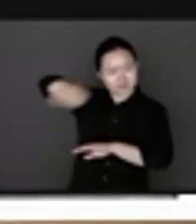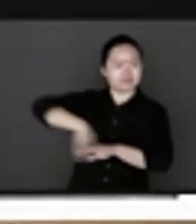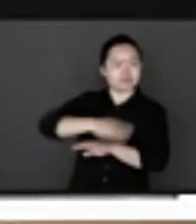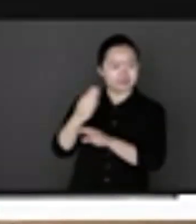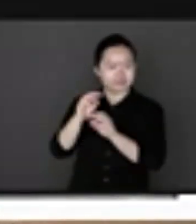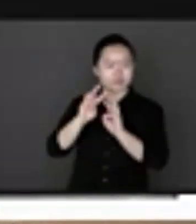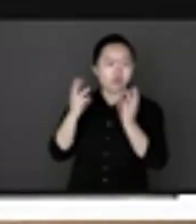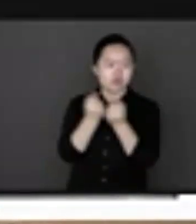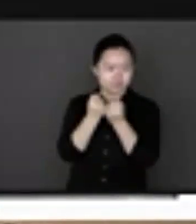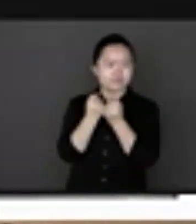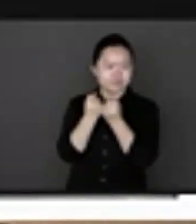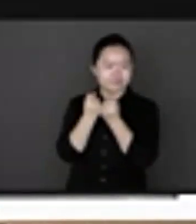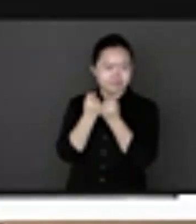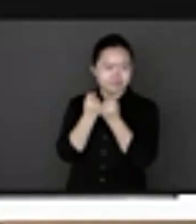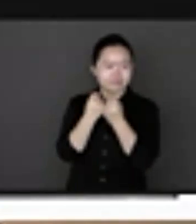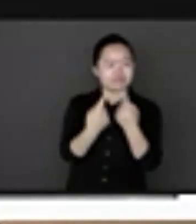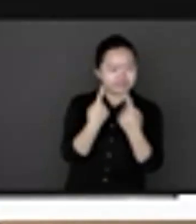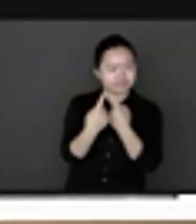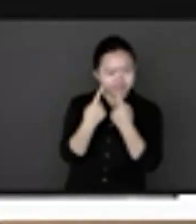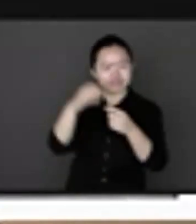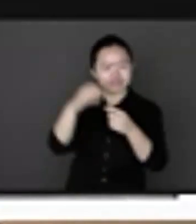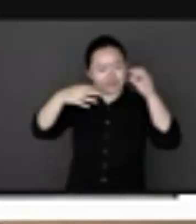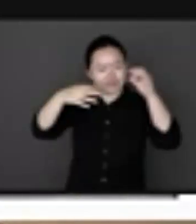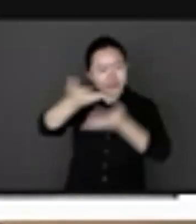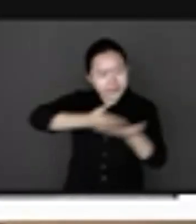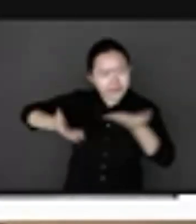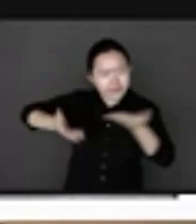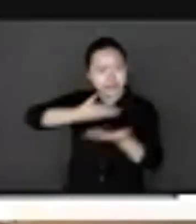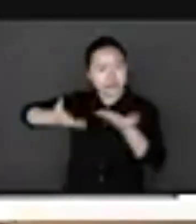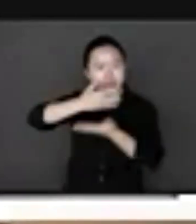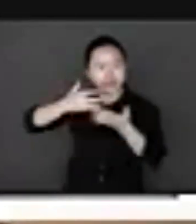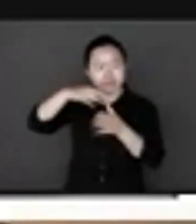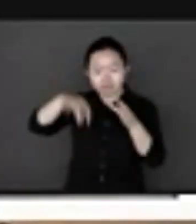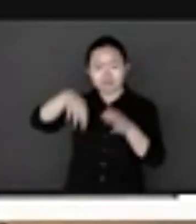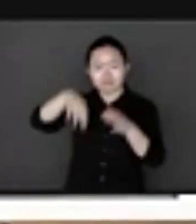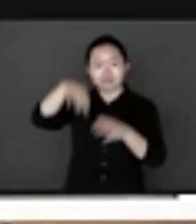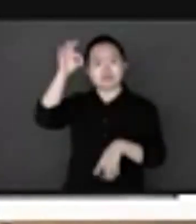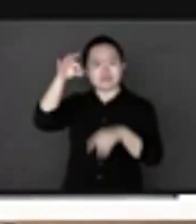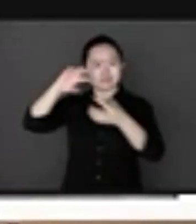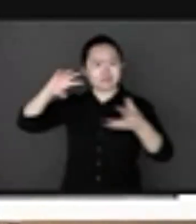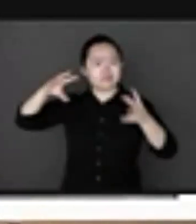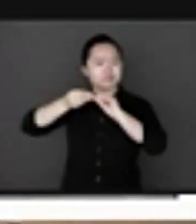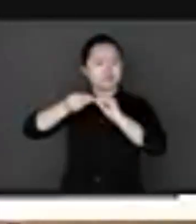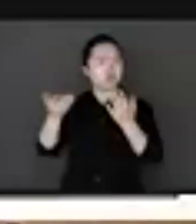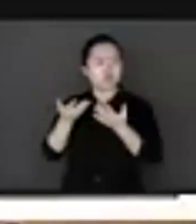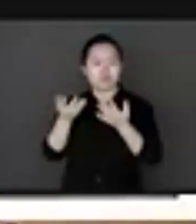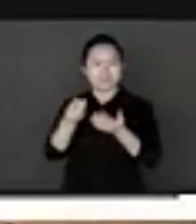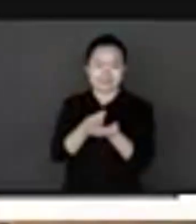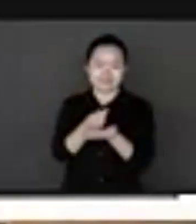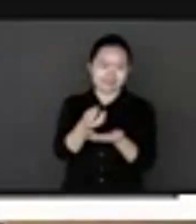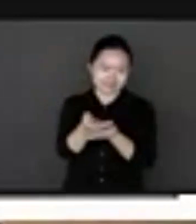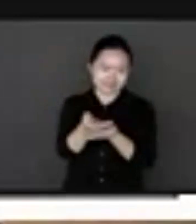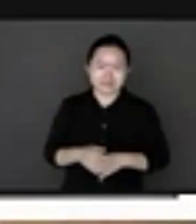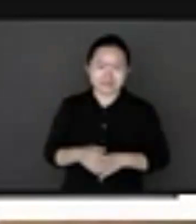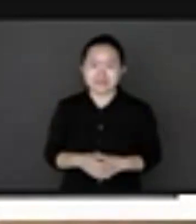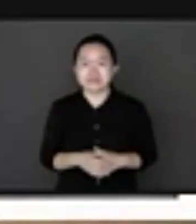very condensed, but hopefully we will show a little bit about the problems, the possible solutions, or at least discussion points that